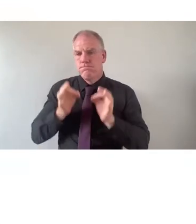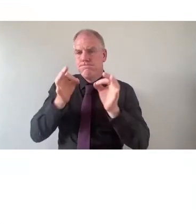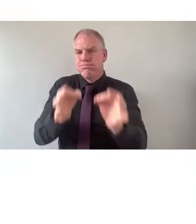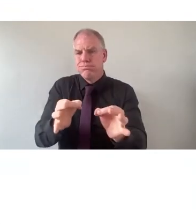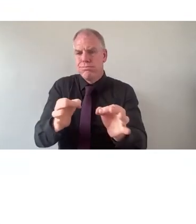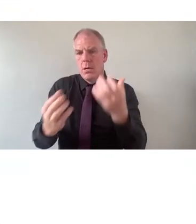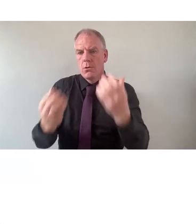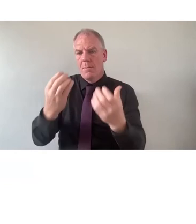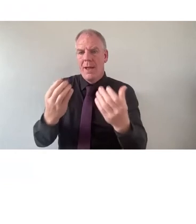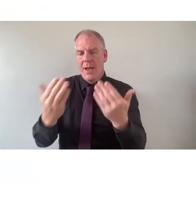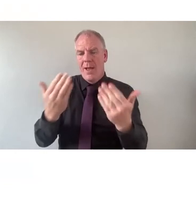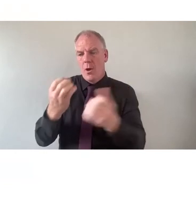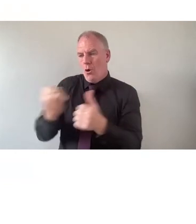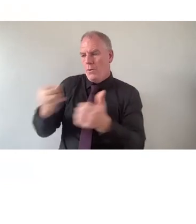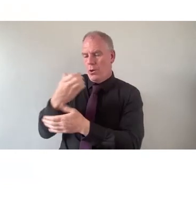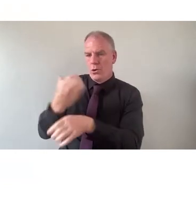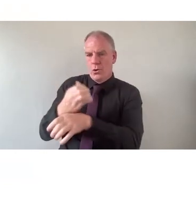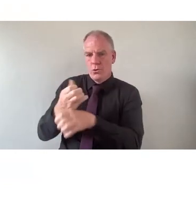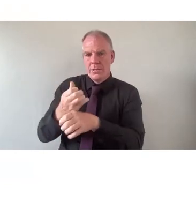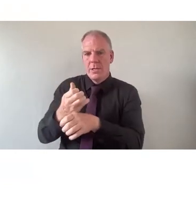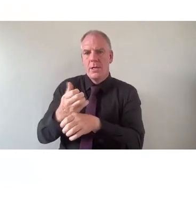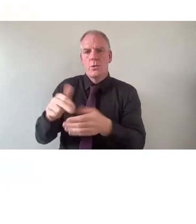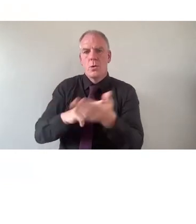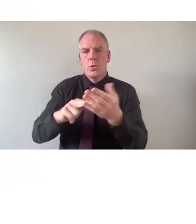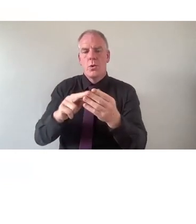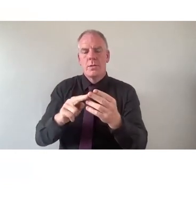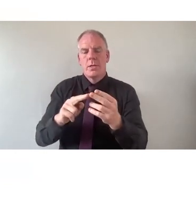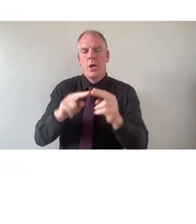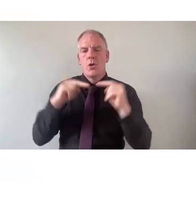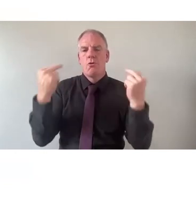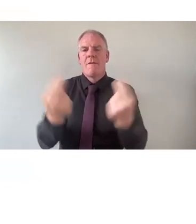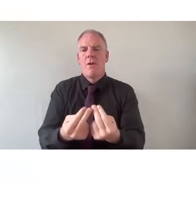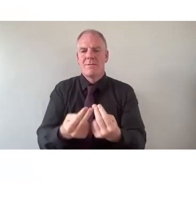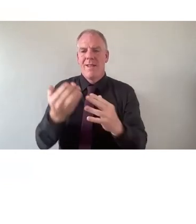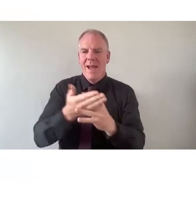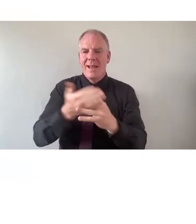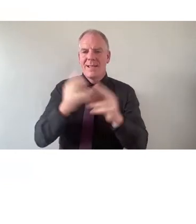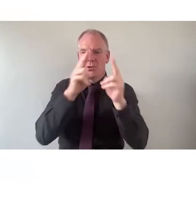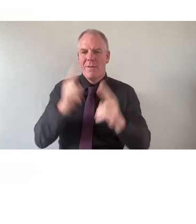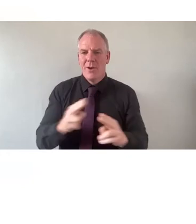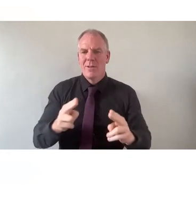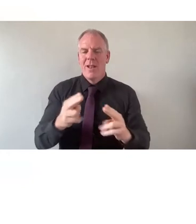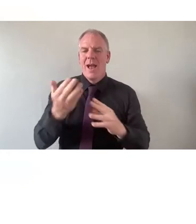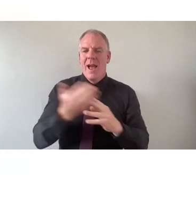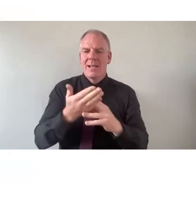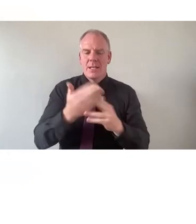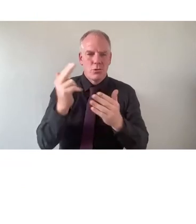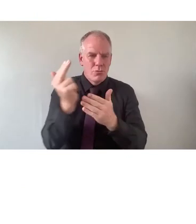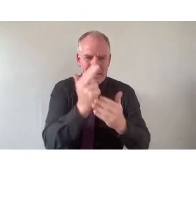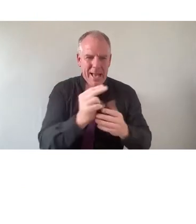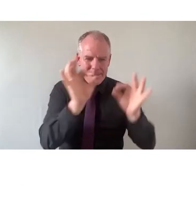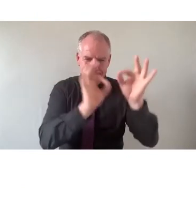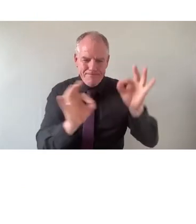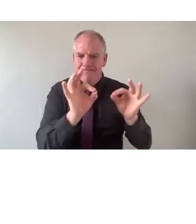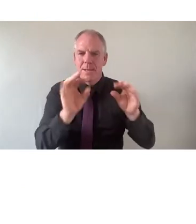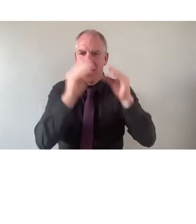in advancing this agenda of universal access. So to properly integrate, to properly design actually